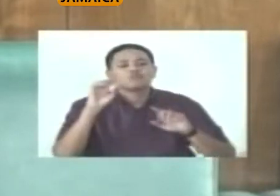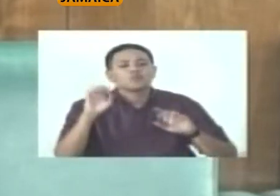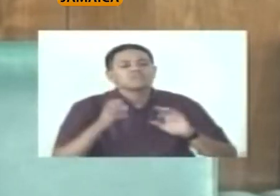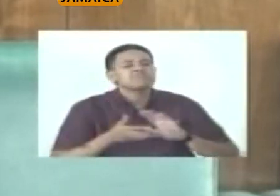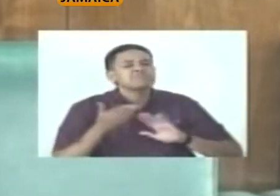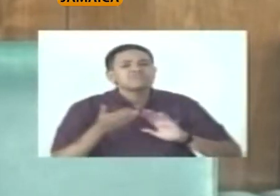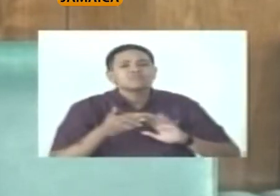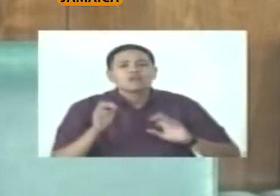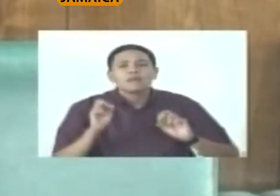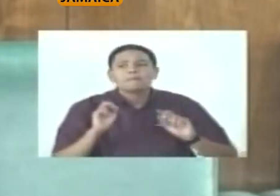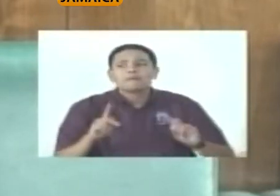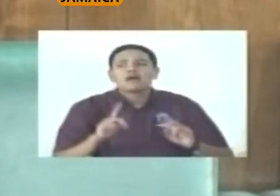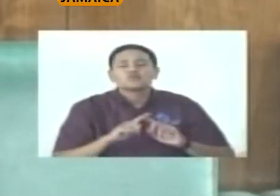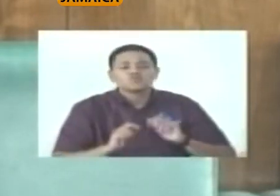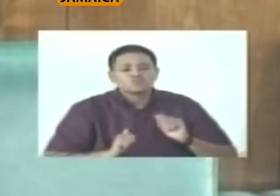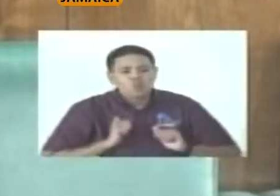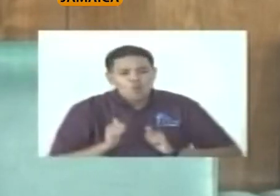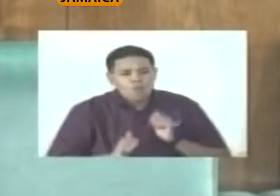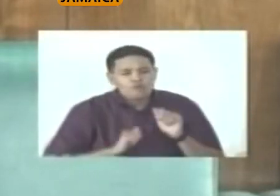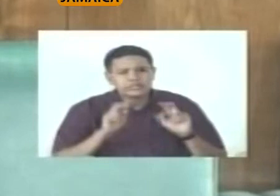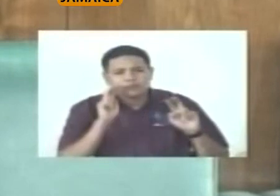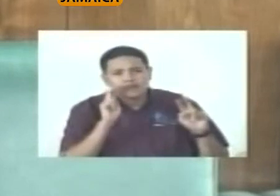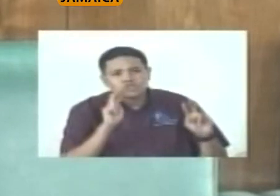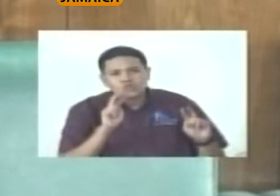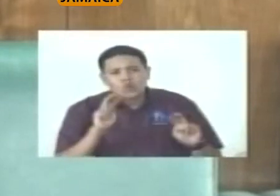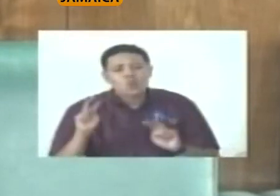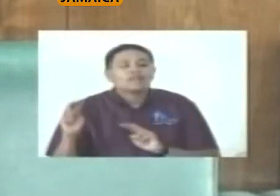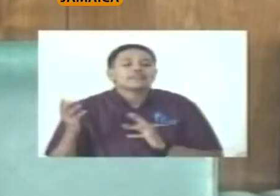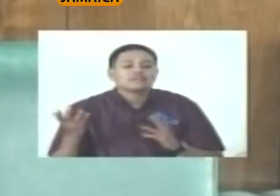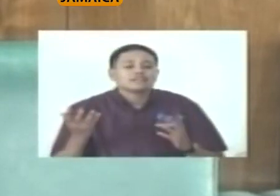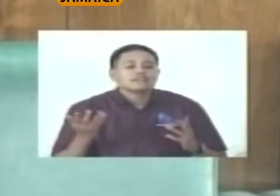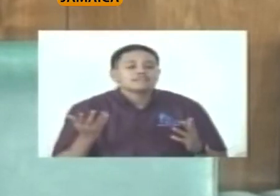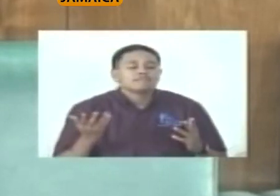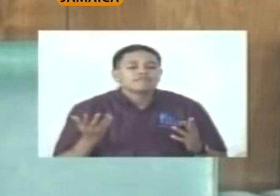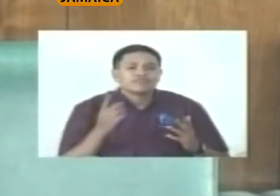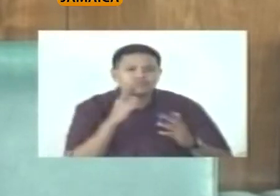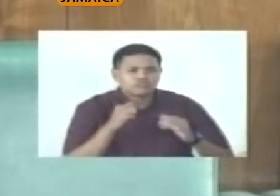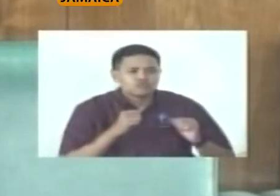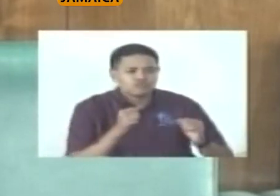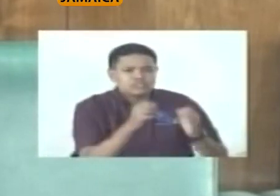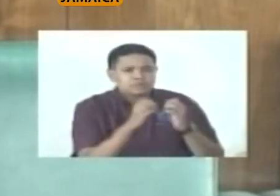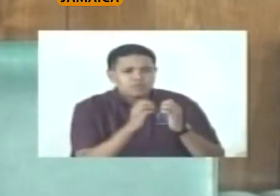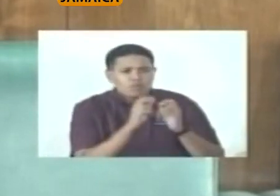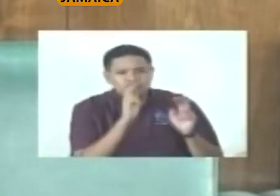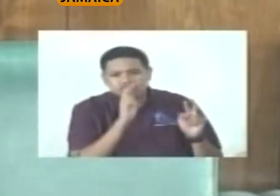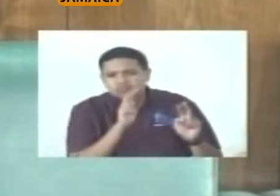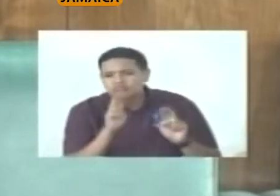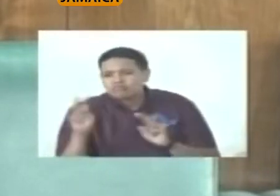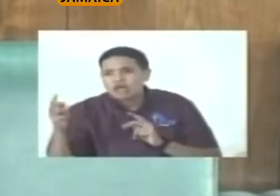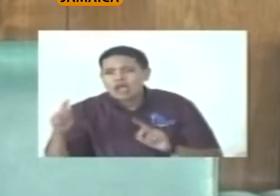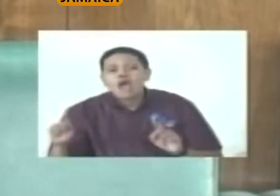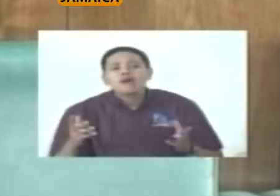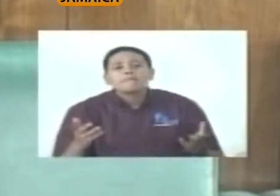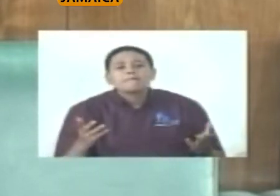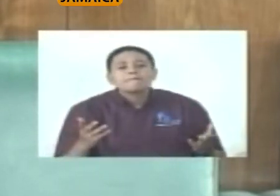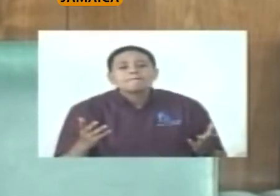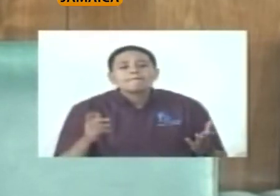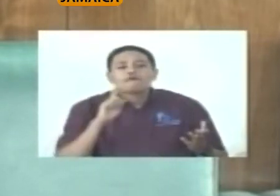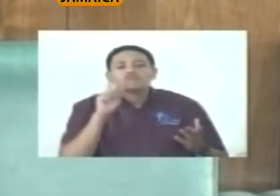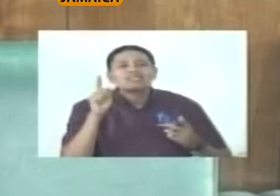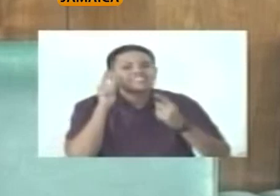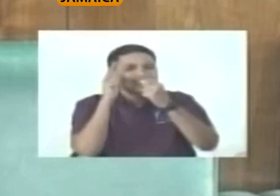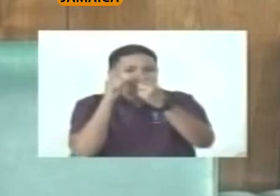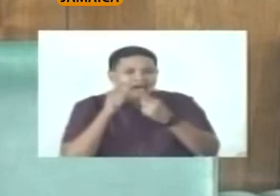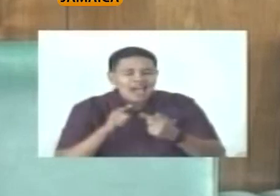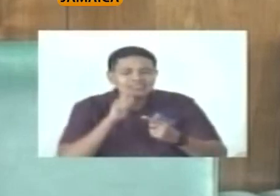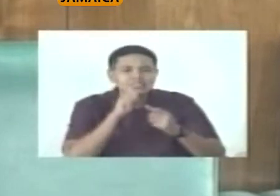Get back to robust patrolling of the streets. Get to targeting